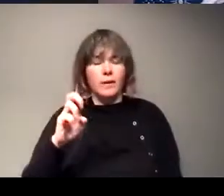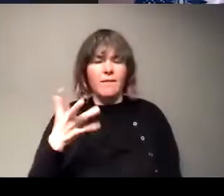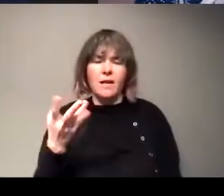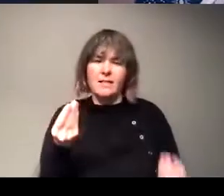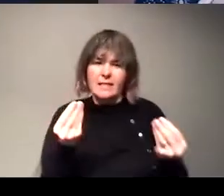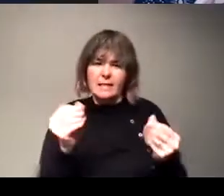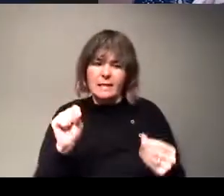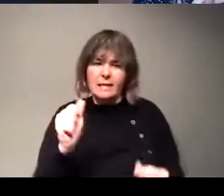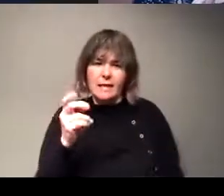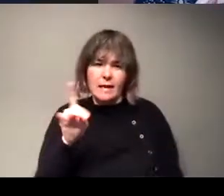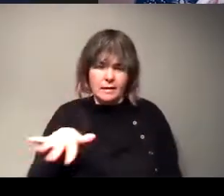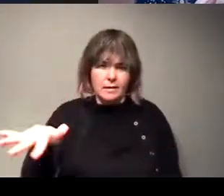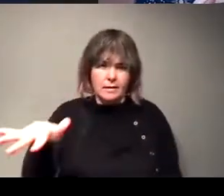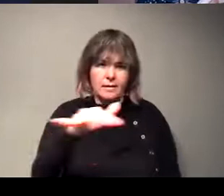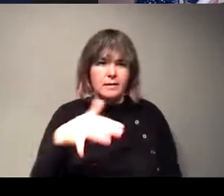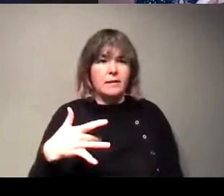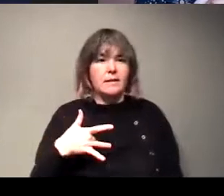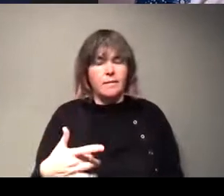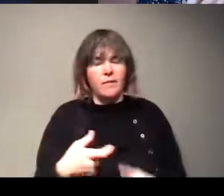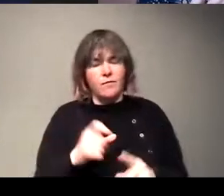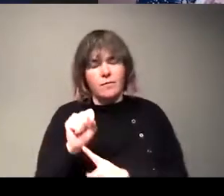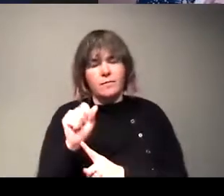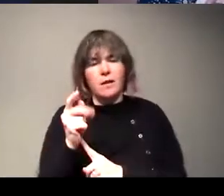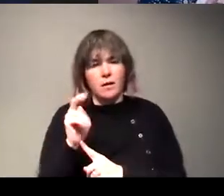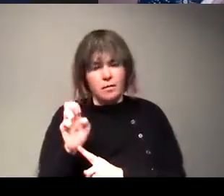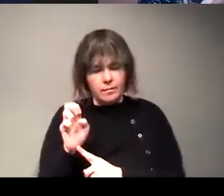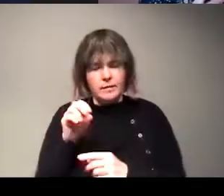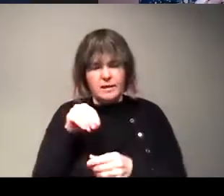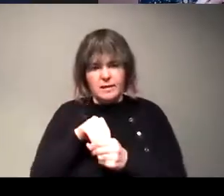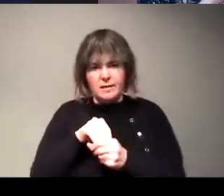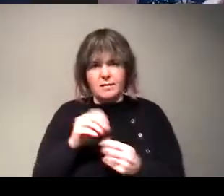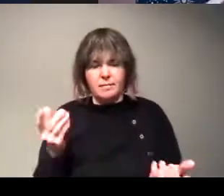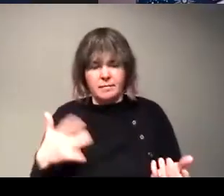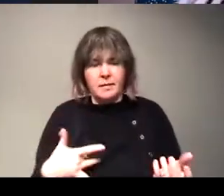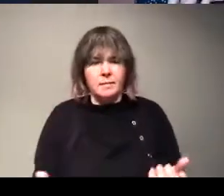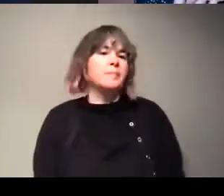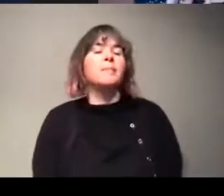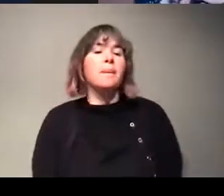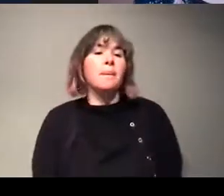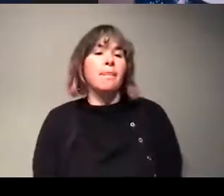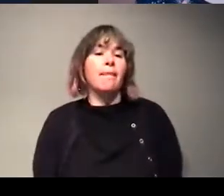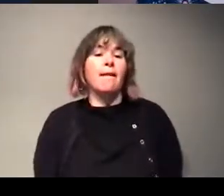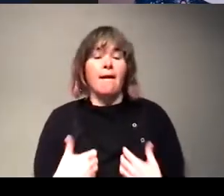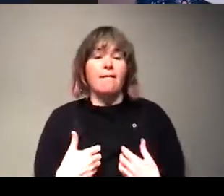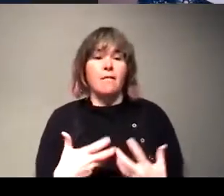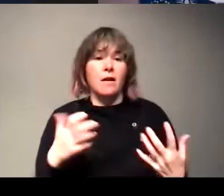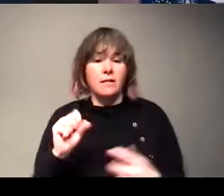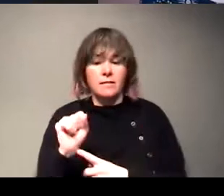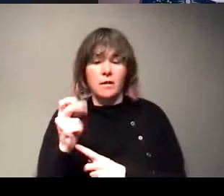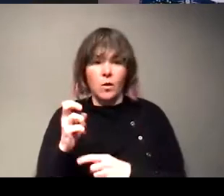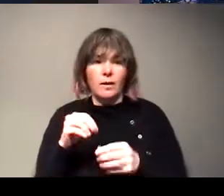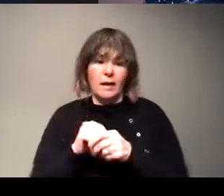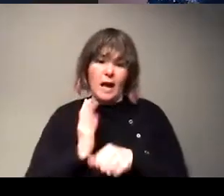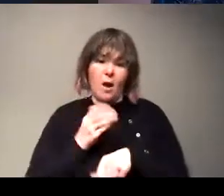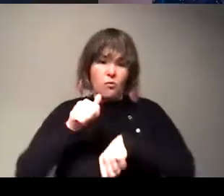And so this means, so sand is typically made of silicon. It has a lot of silicon in it. So there's lots of silicon in our rocks. So